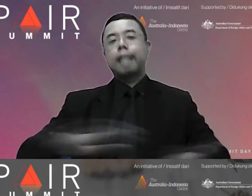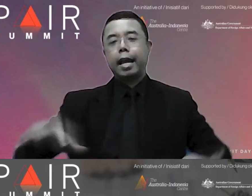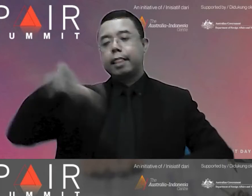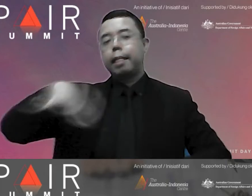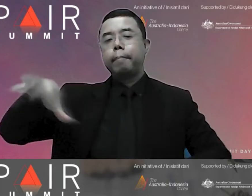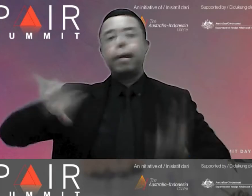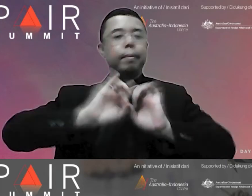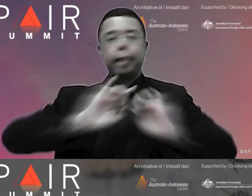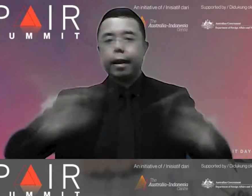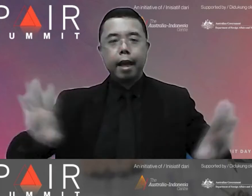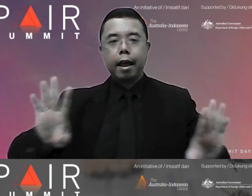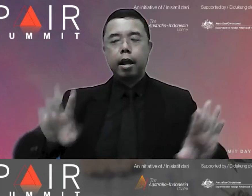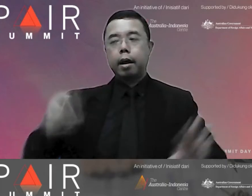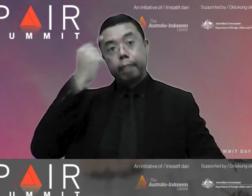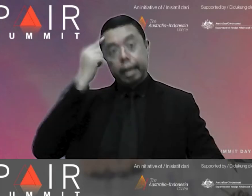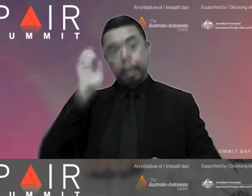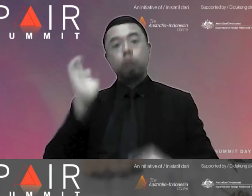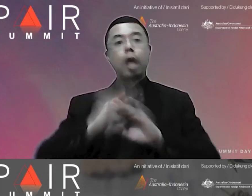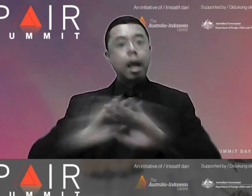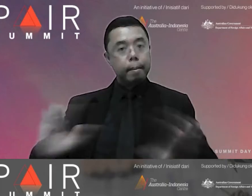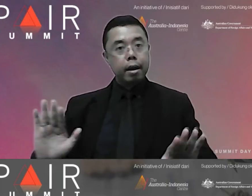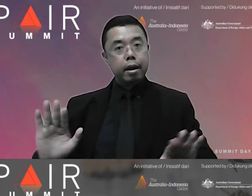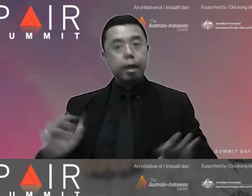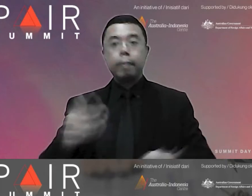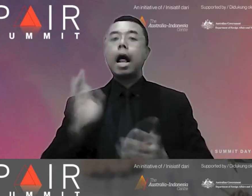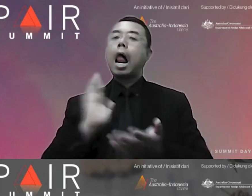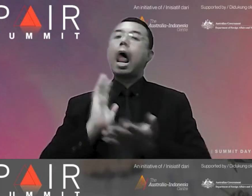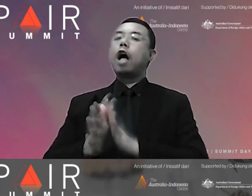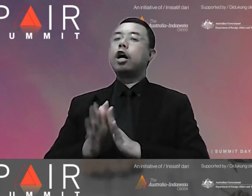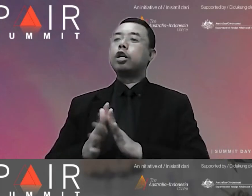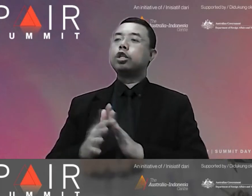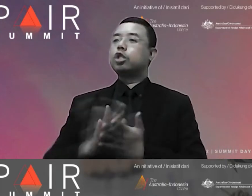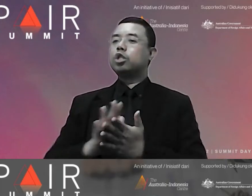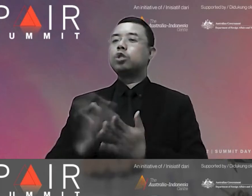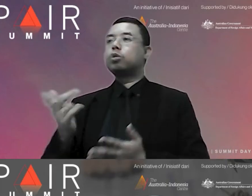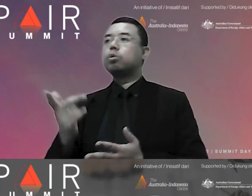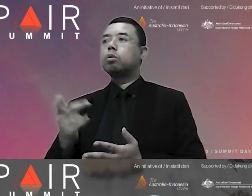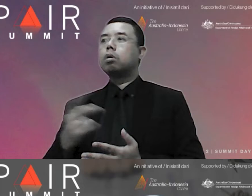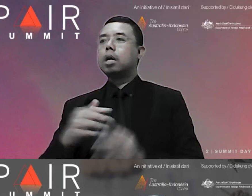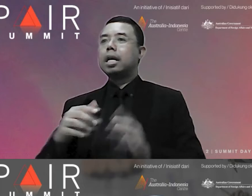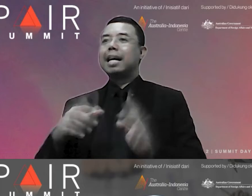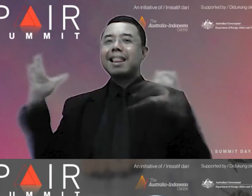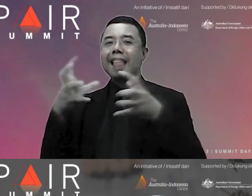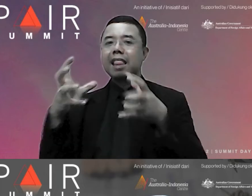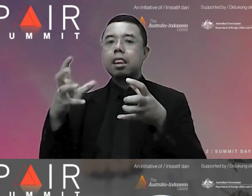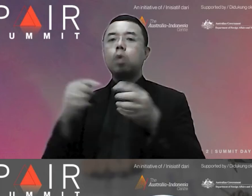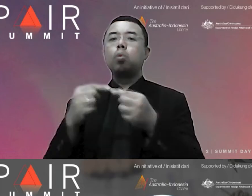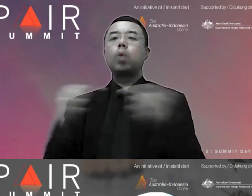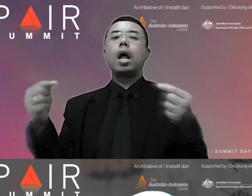the safeguard, and that is where the infection occur. And Ratna can add on